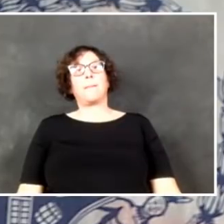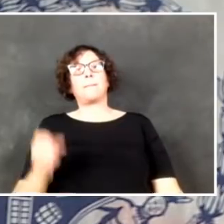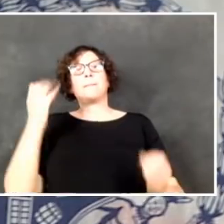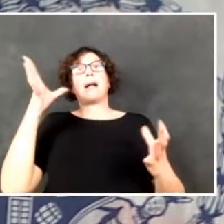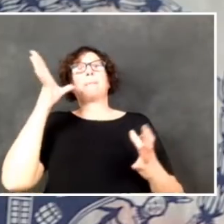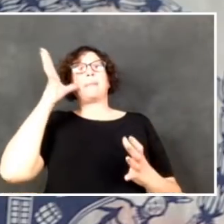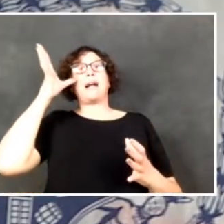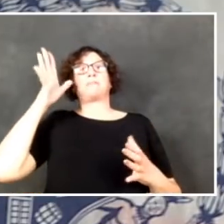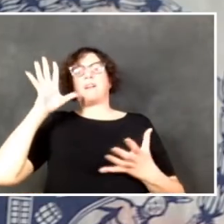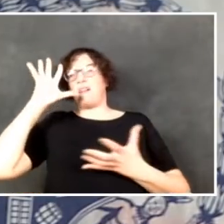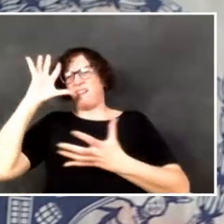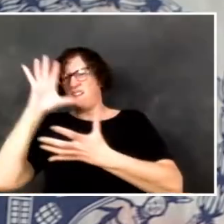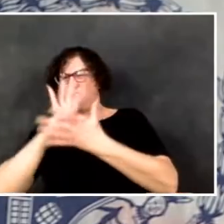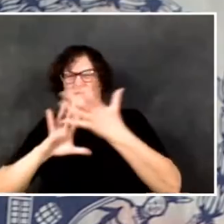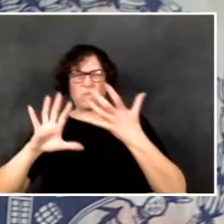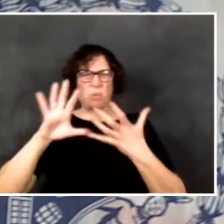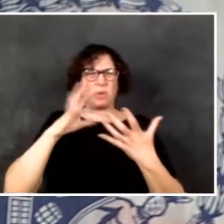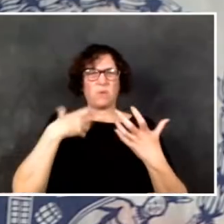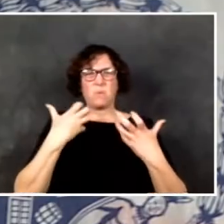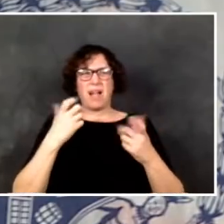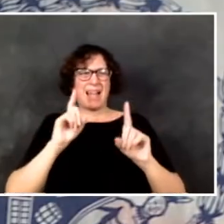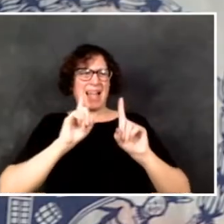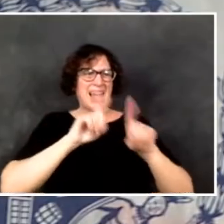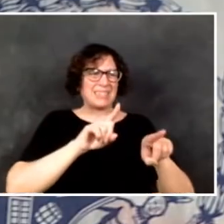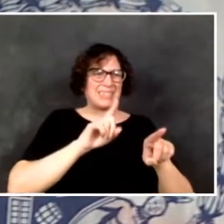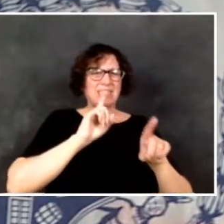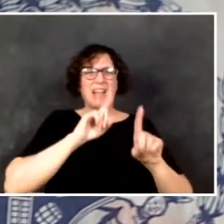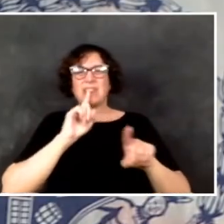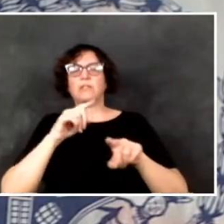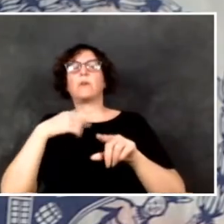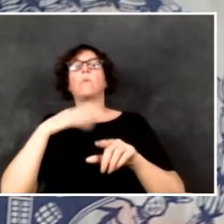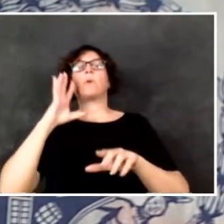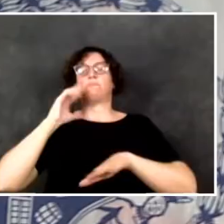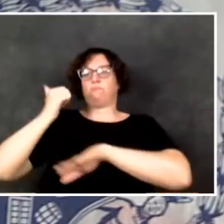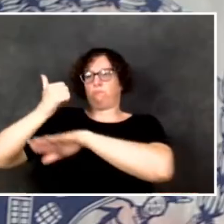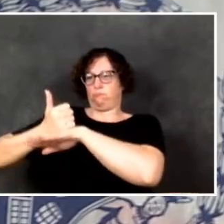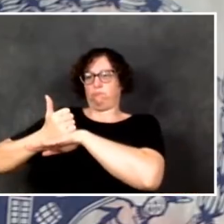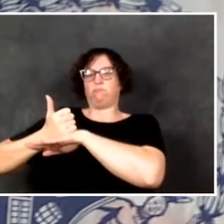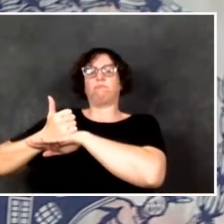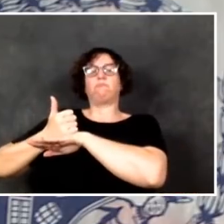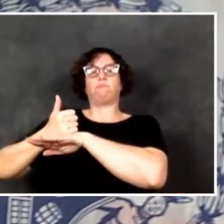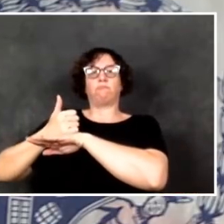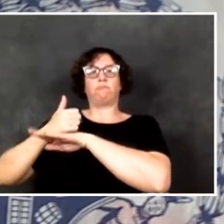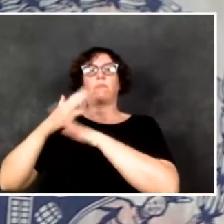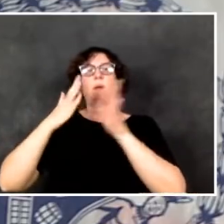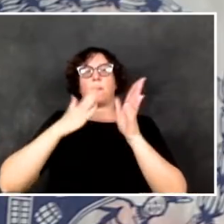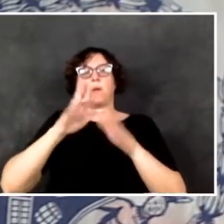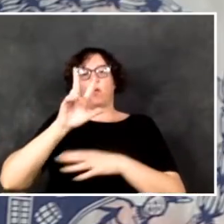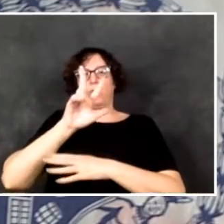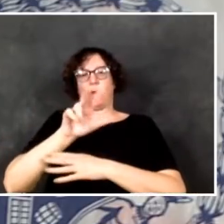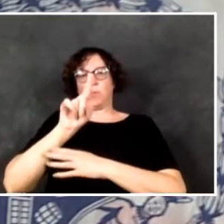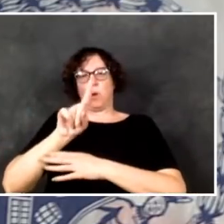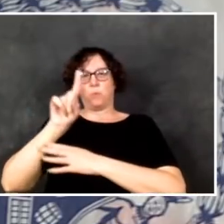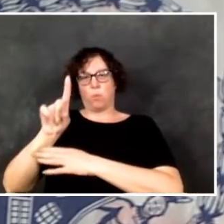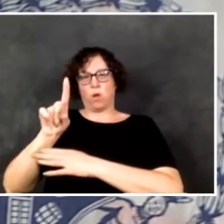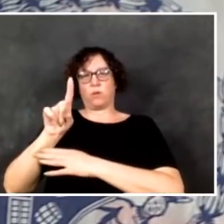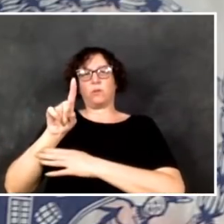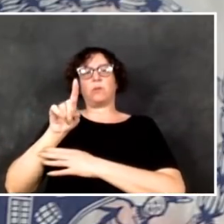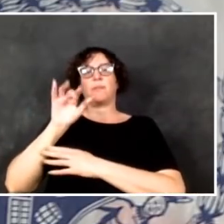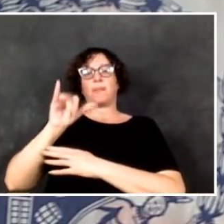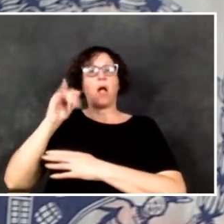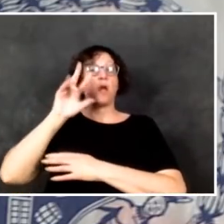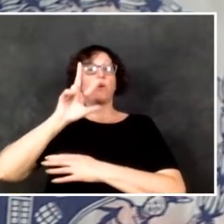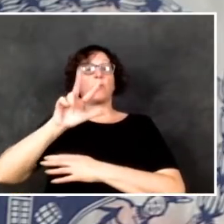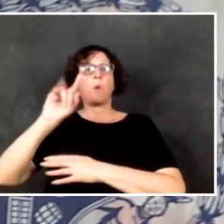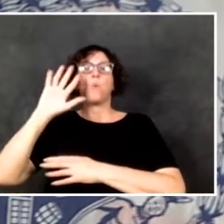to have a number they call constantly through 311, where if they want to understand how to approach getting their